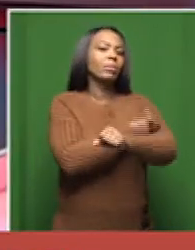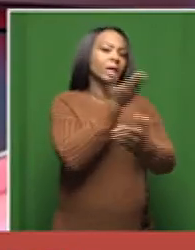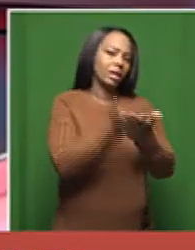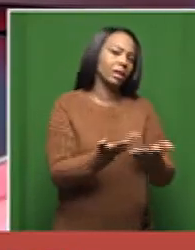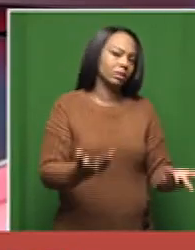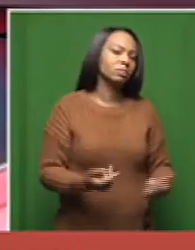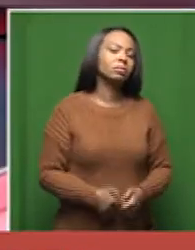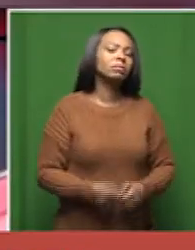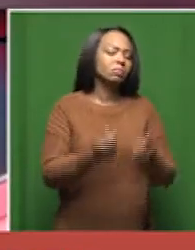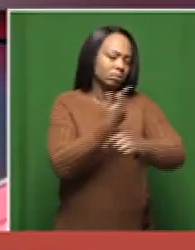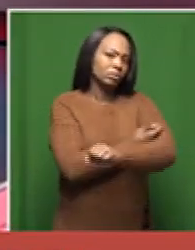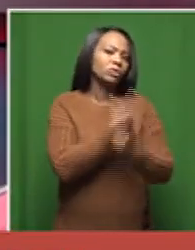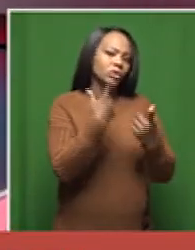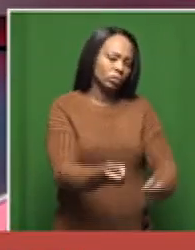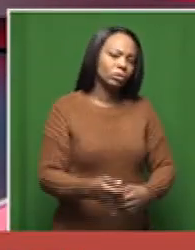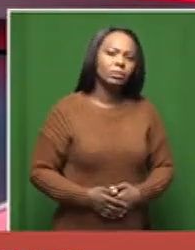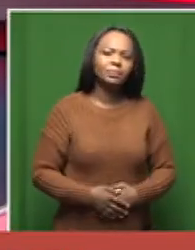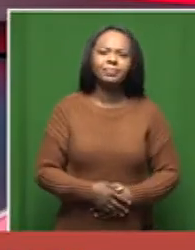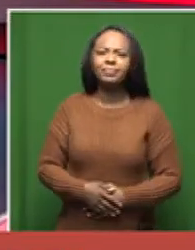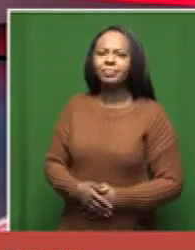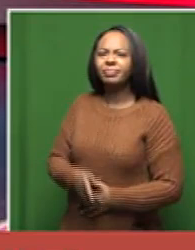vaccine will alter your DNA.